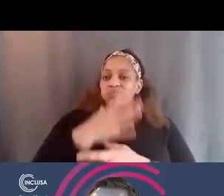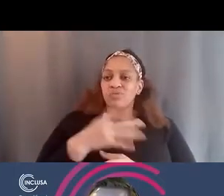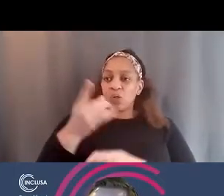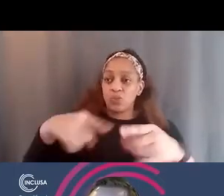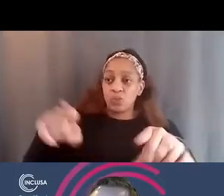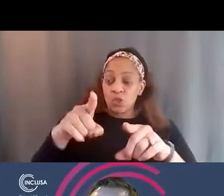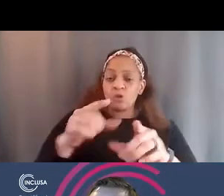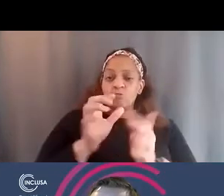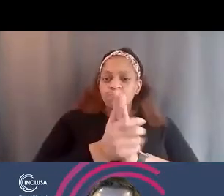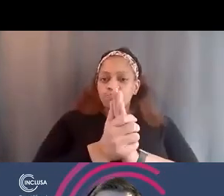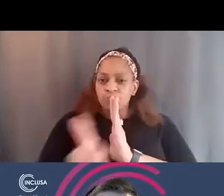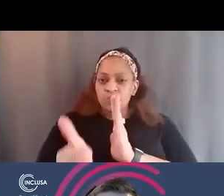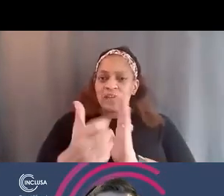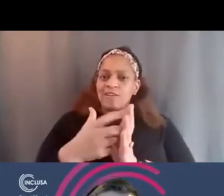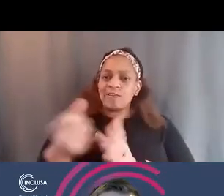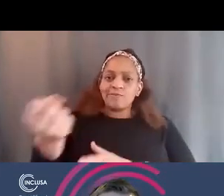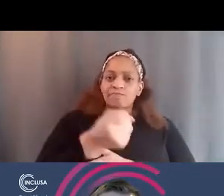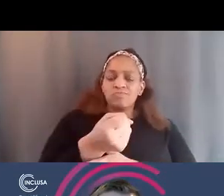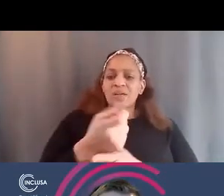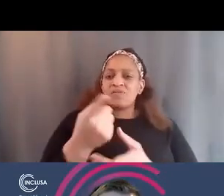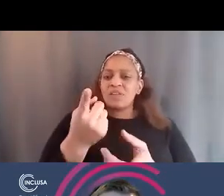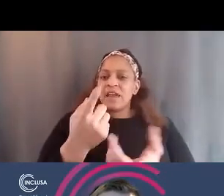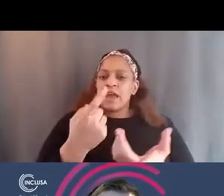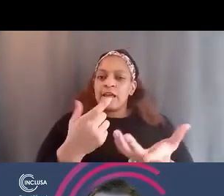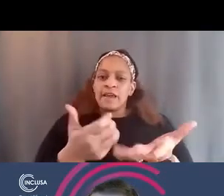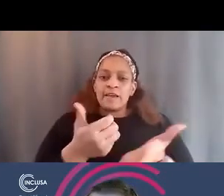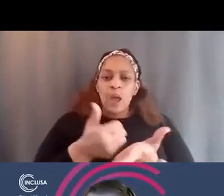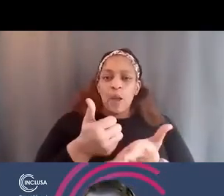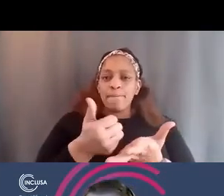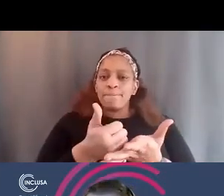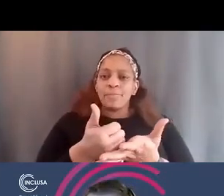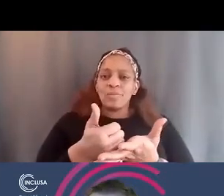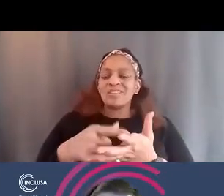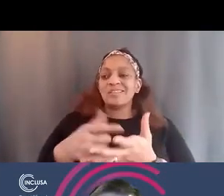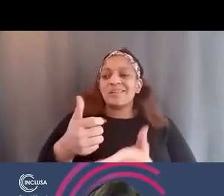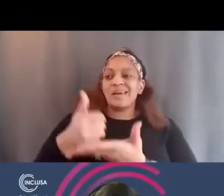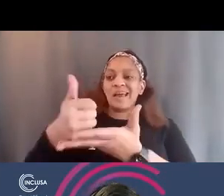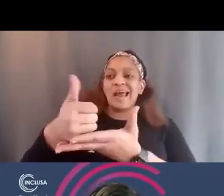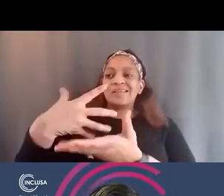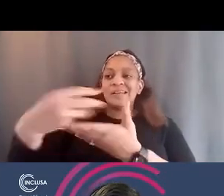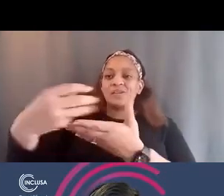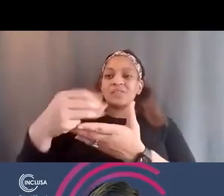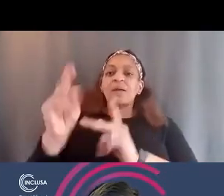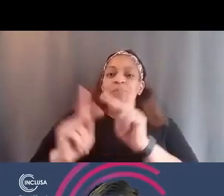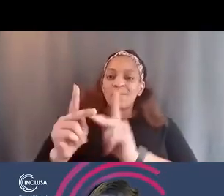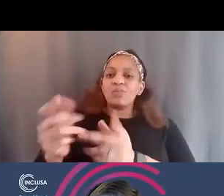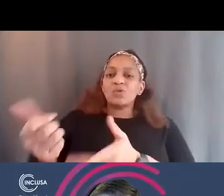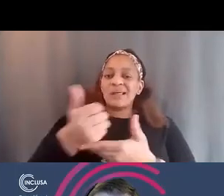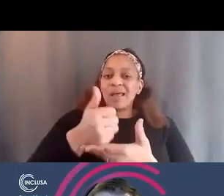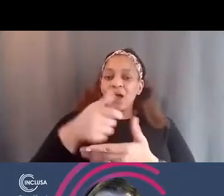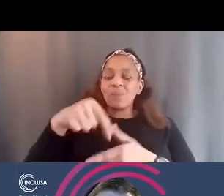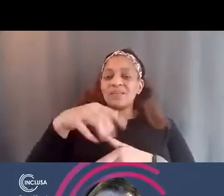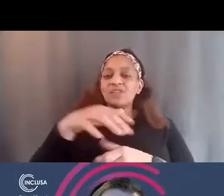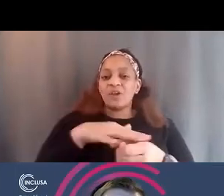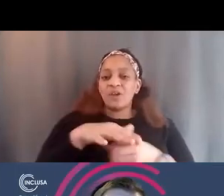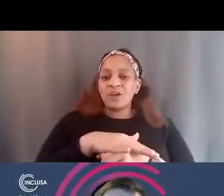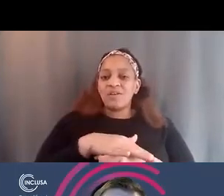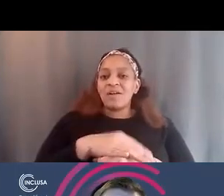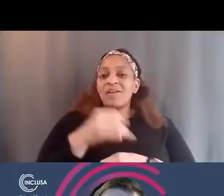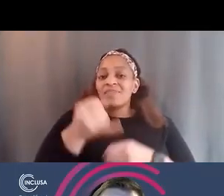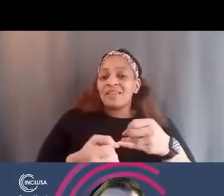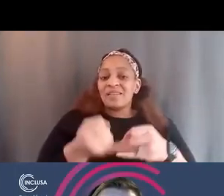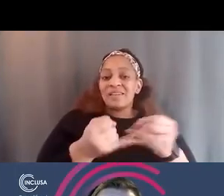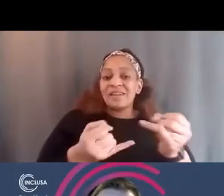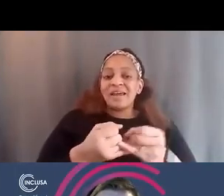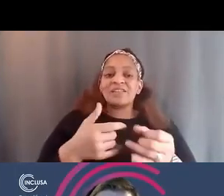outlier model. It was really bringing in external expertise. And then lastly, on the risk sharing piece, we currently